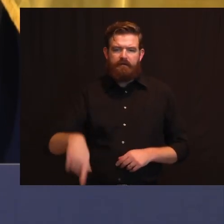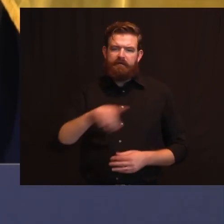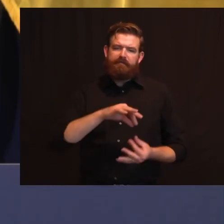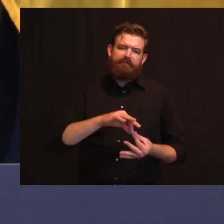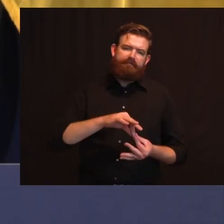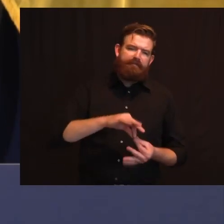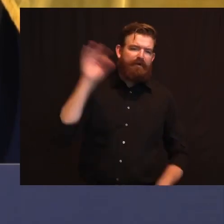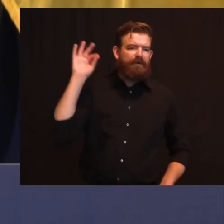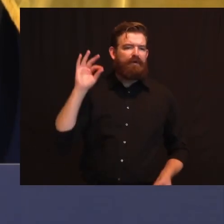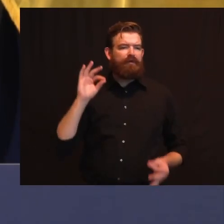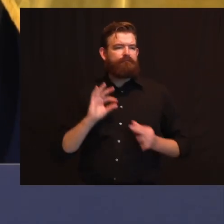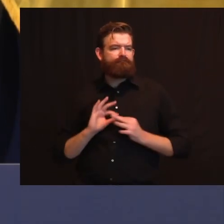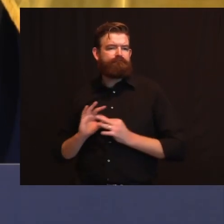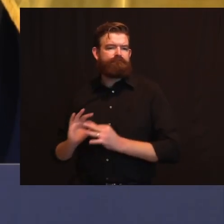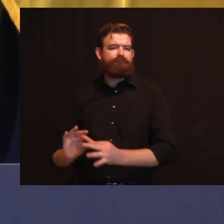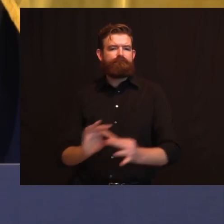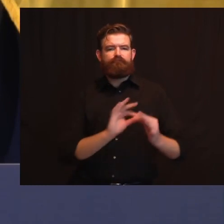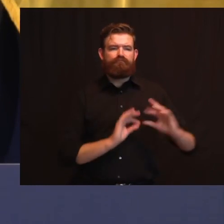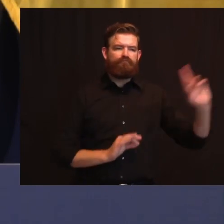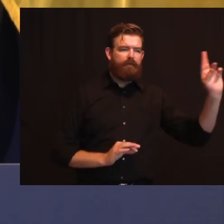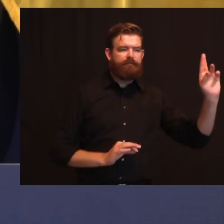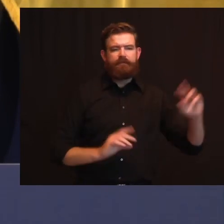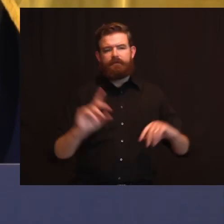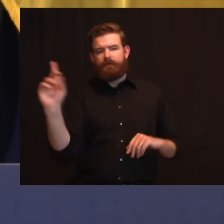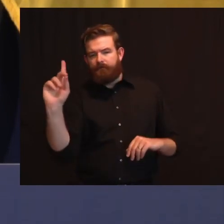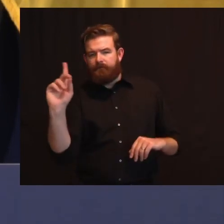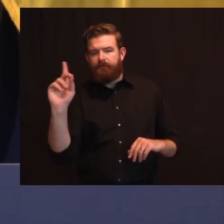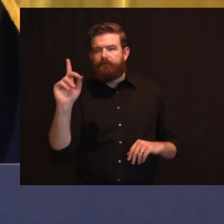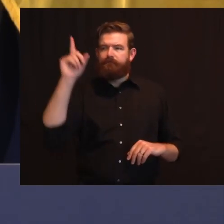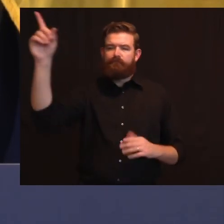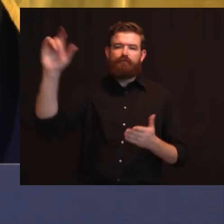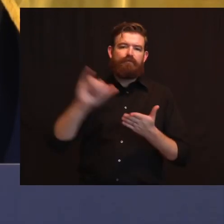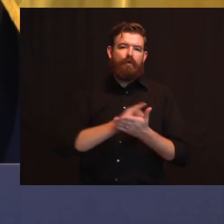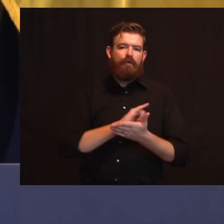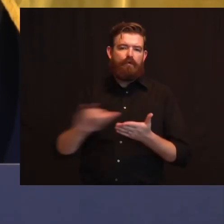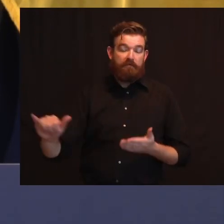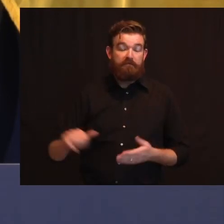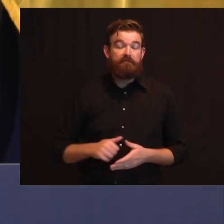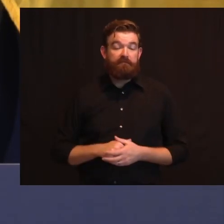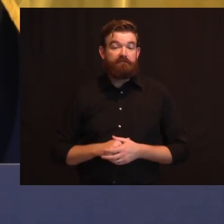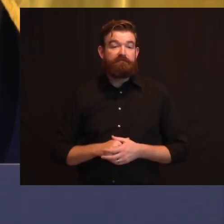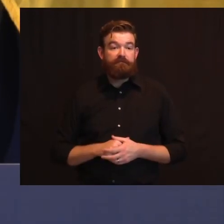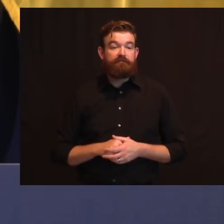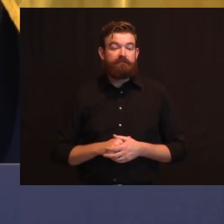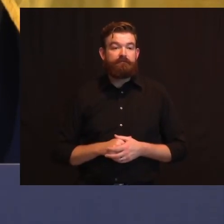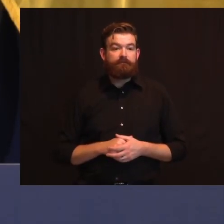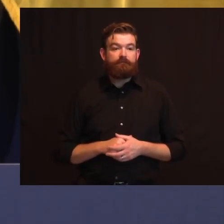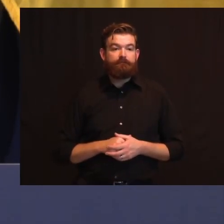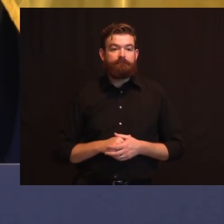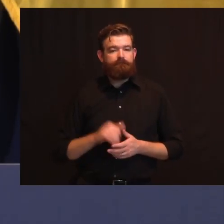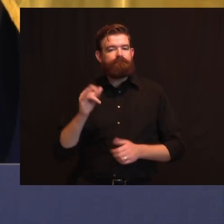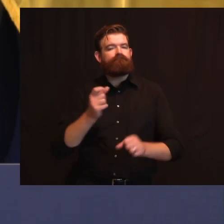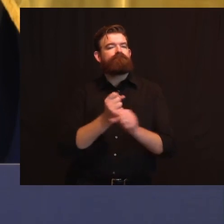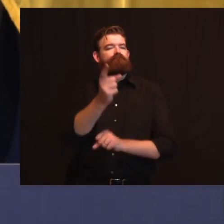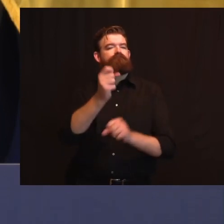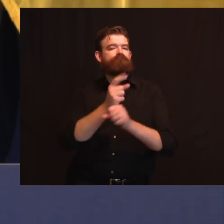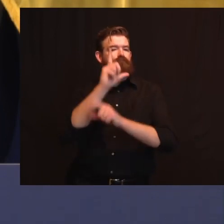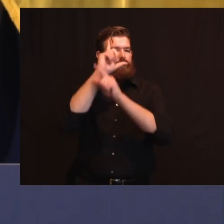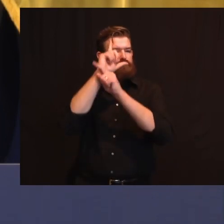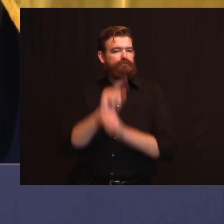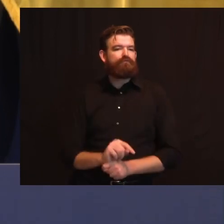thing, as well as the tradition of this particular, as it should be, this annual memorial is politicians do